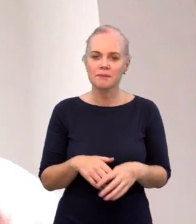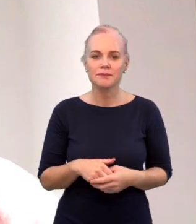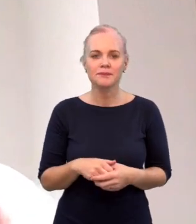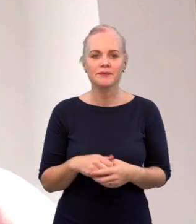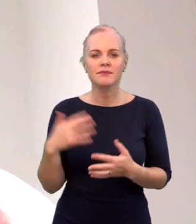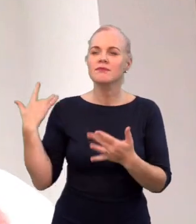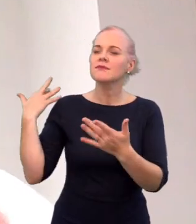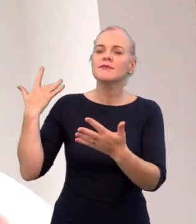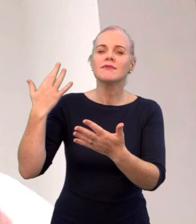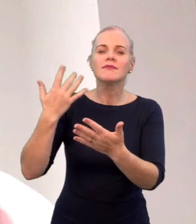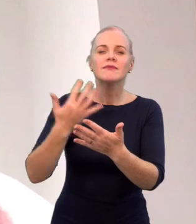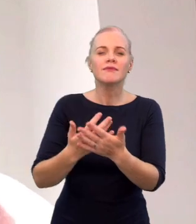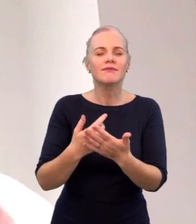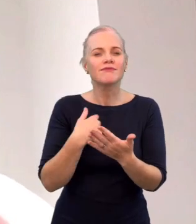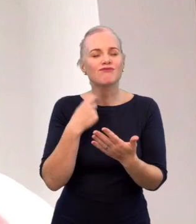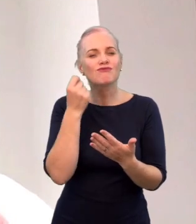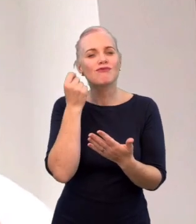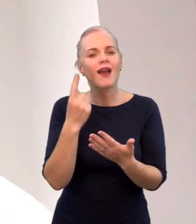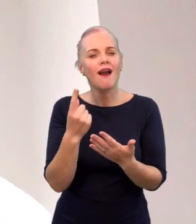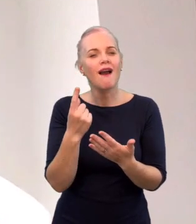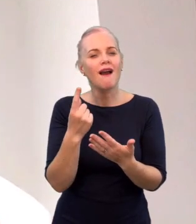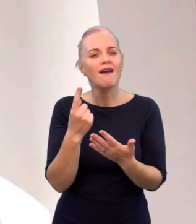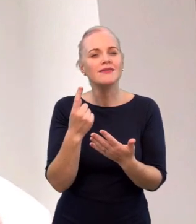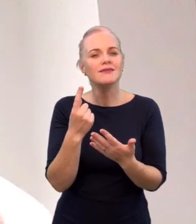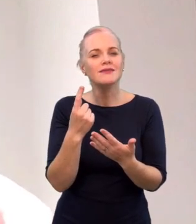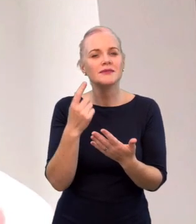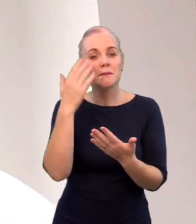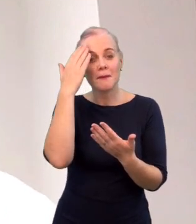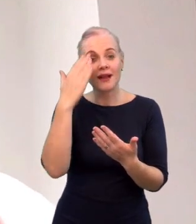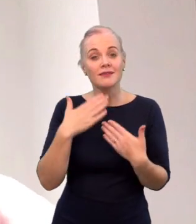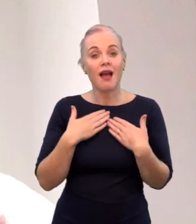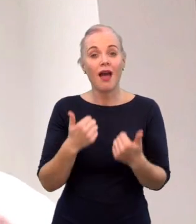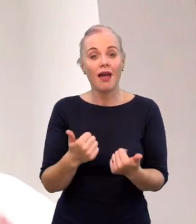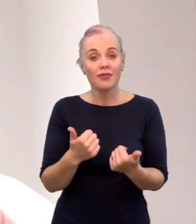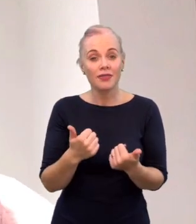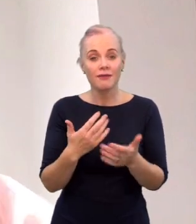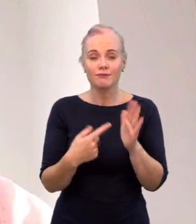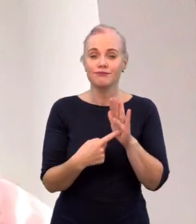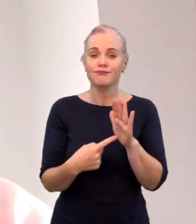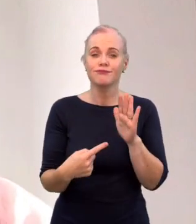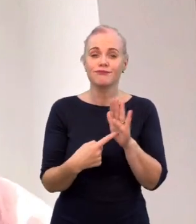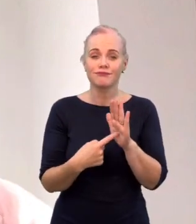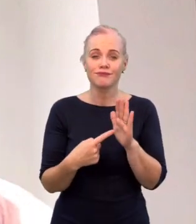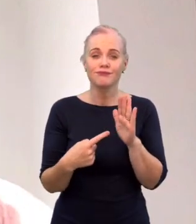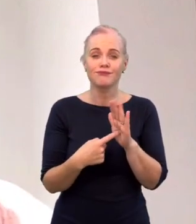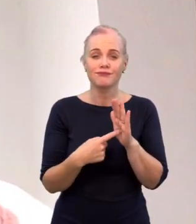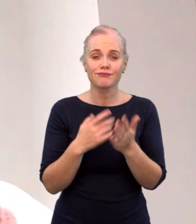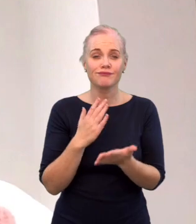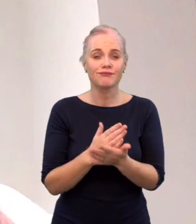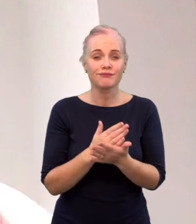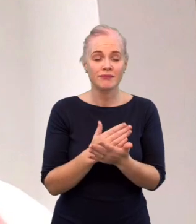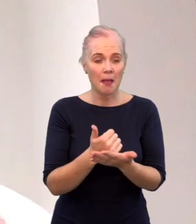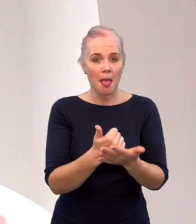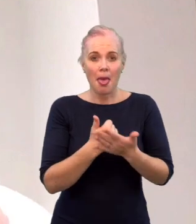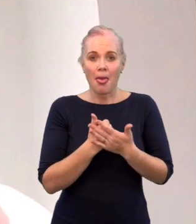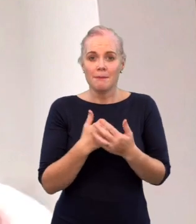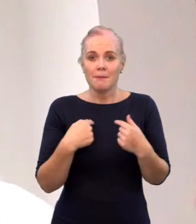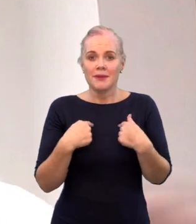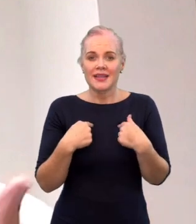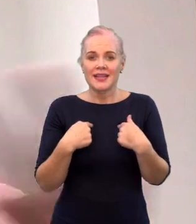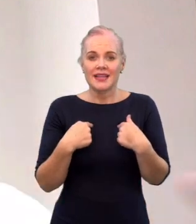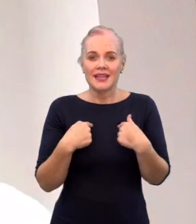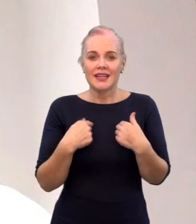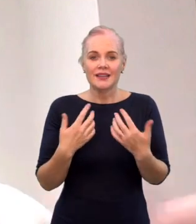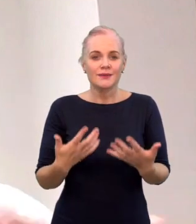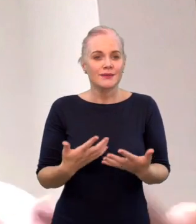health as well. But like more and more over the years, I've sort of realised it's more so your mental health, and your mental health is so important. And it's